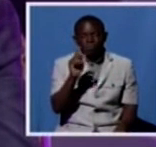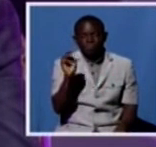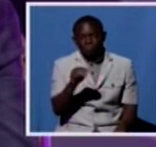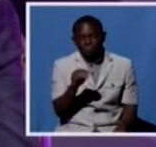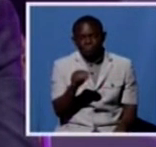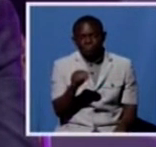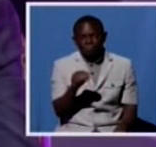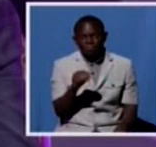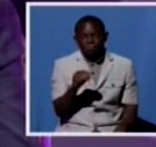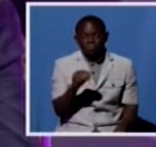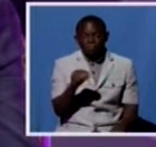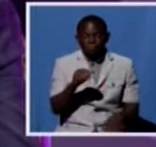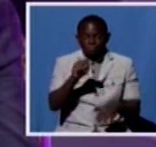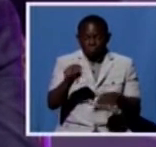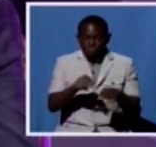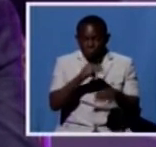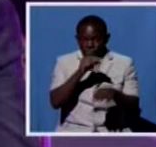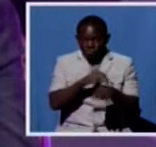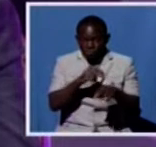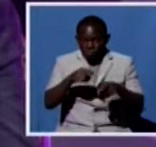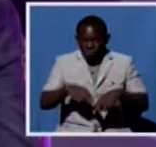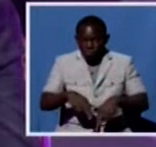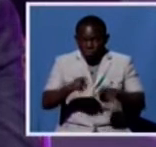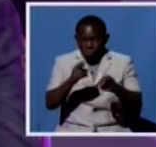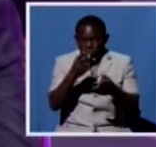within the National Road Fund Agency, we did our own